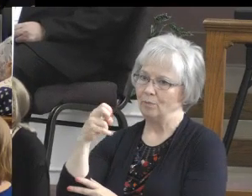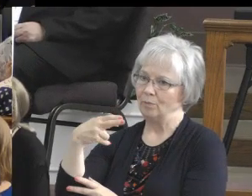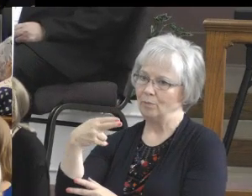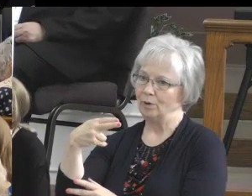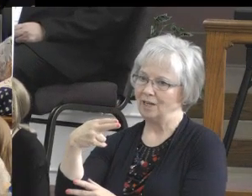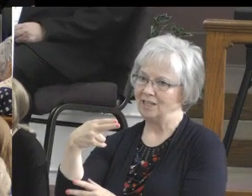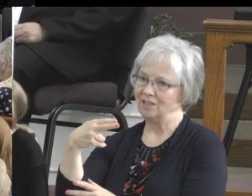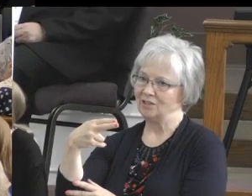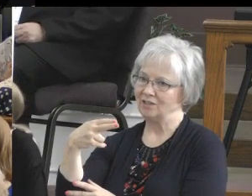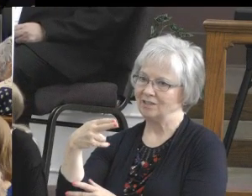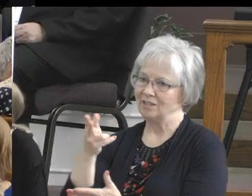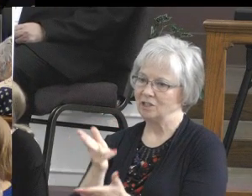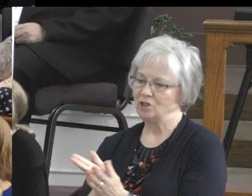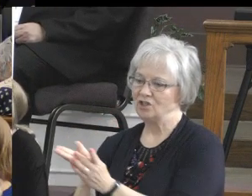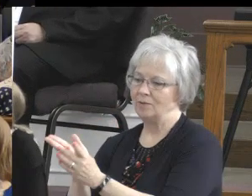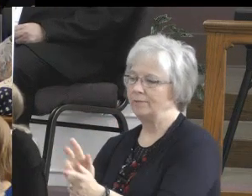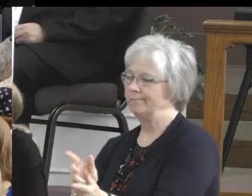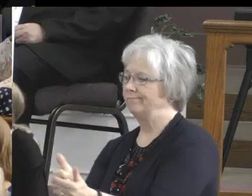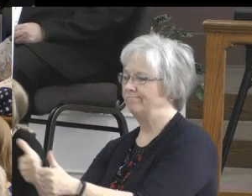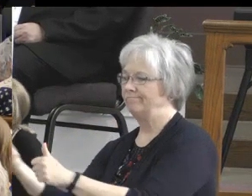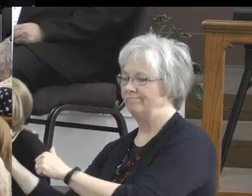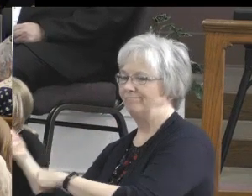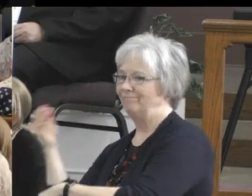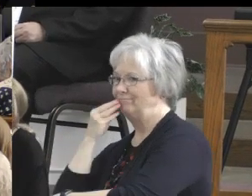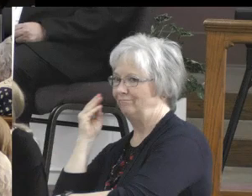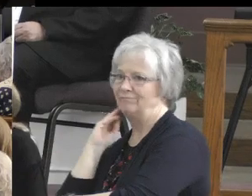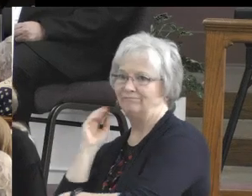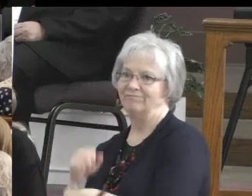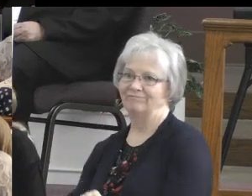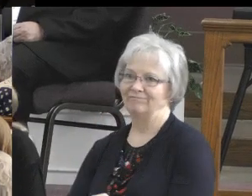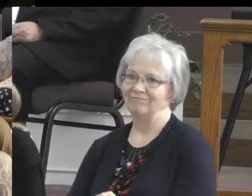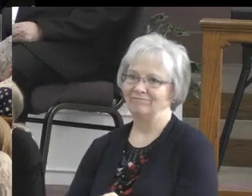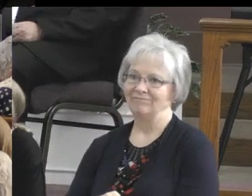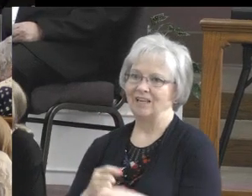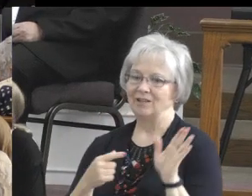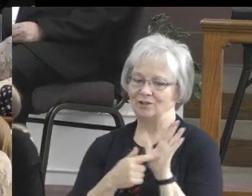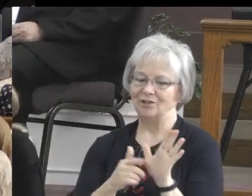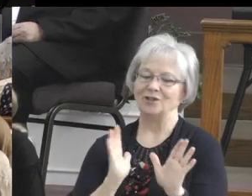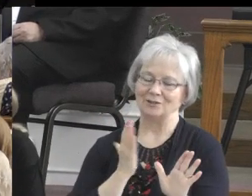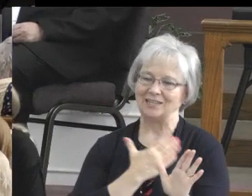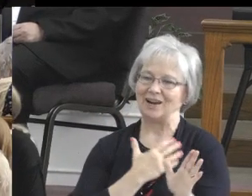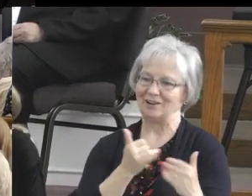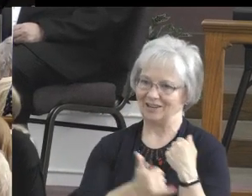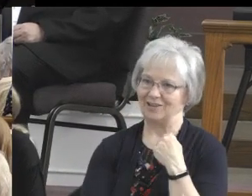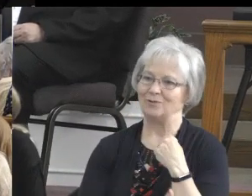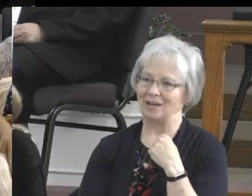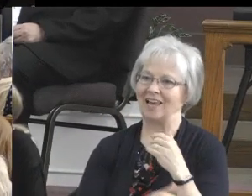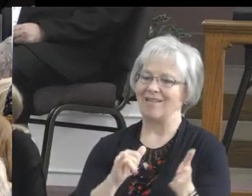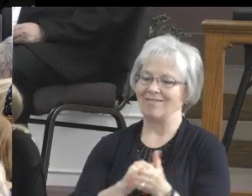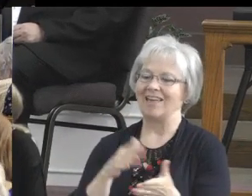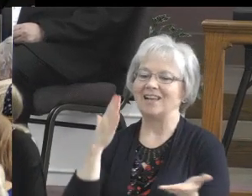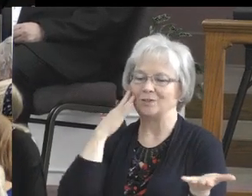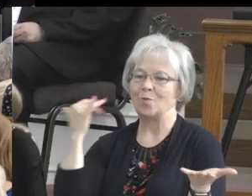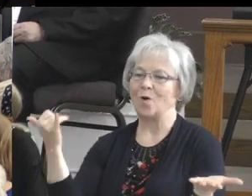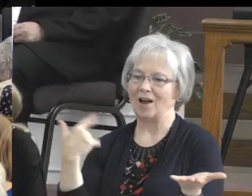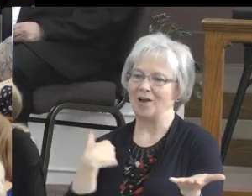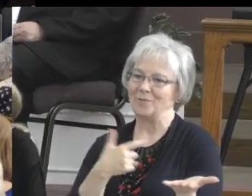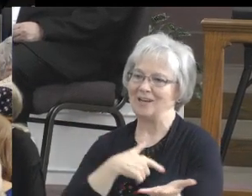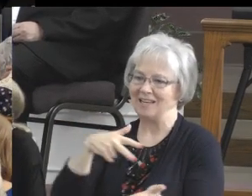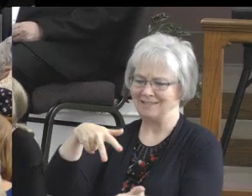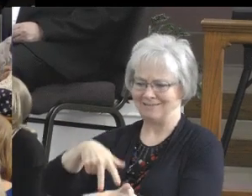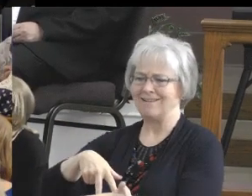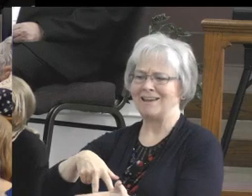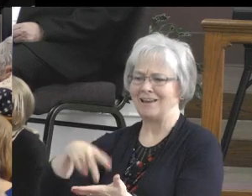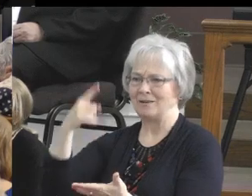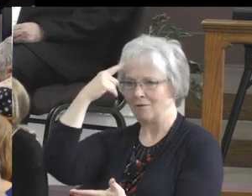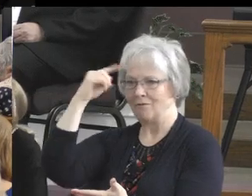it represented our nation. That flag did. So that's why we stand for our flag. That's why we